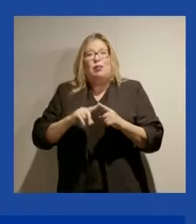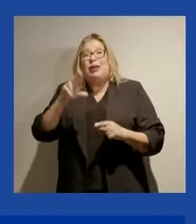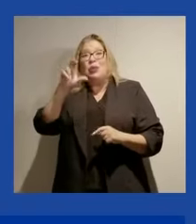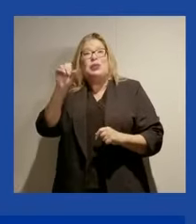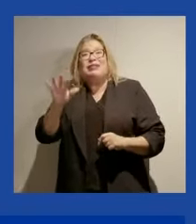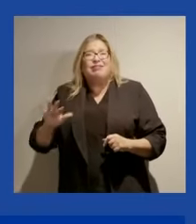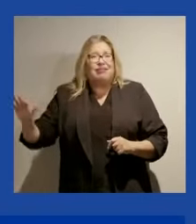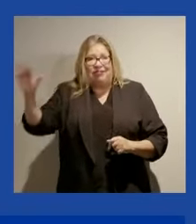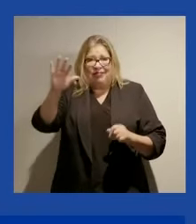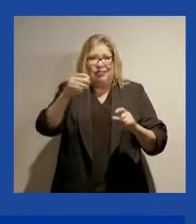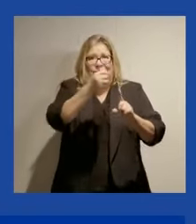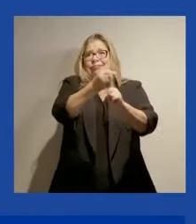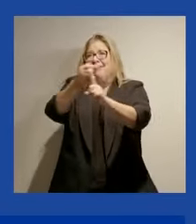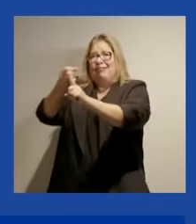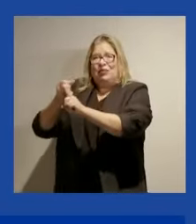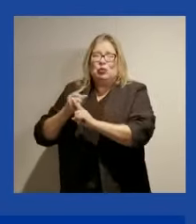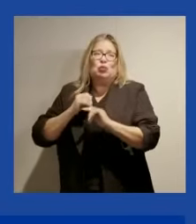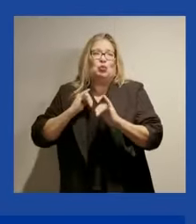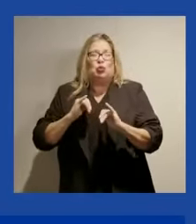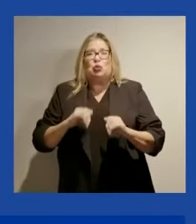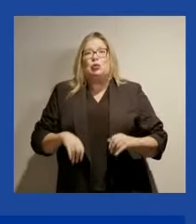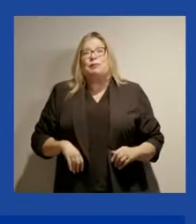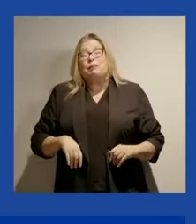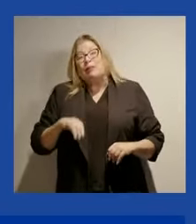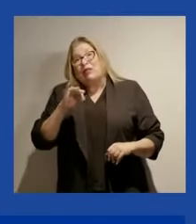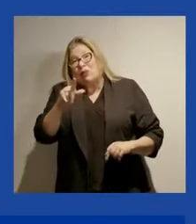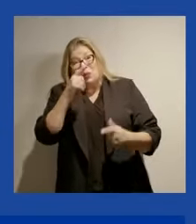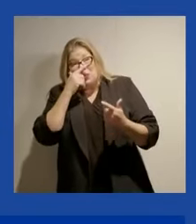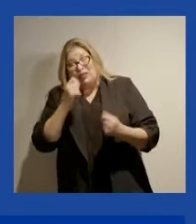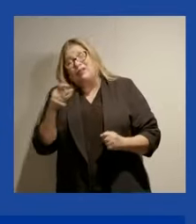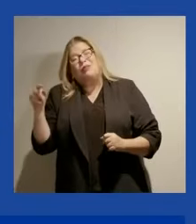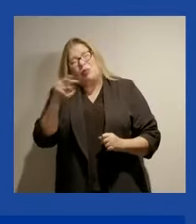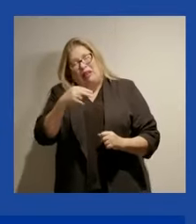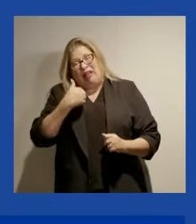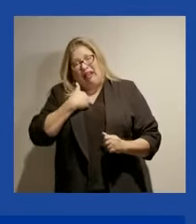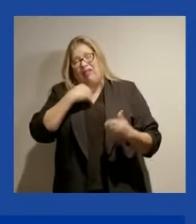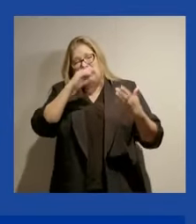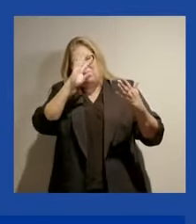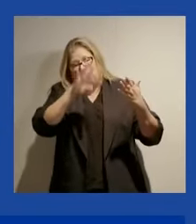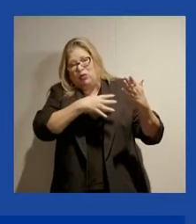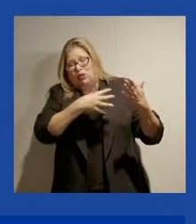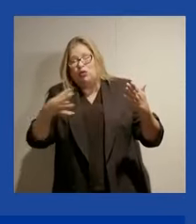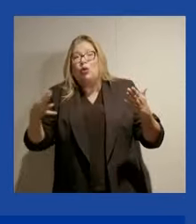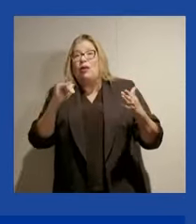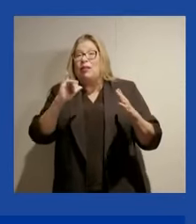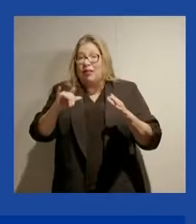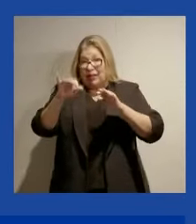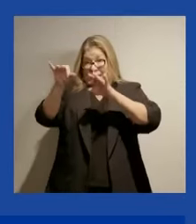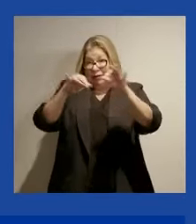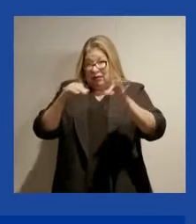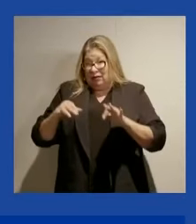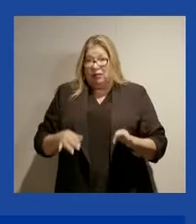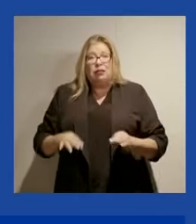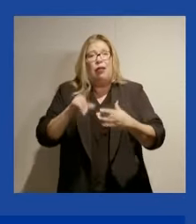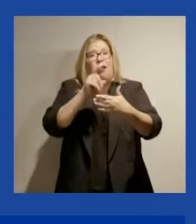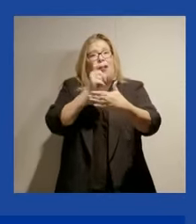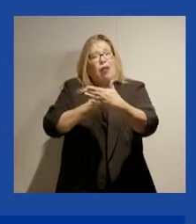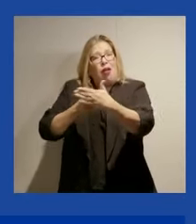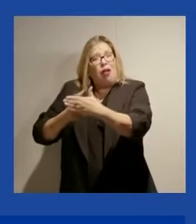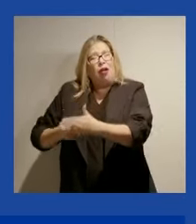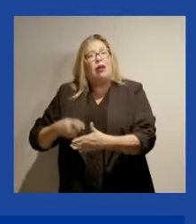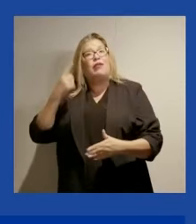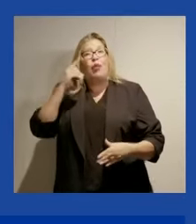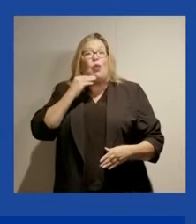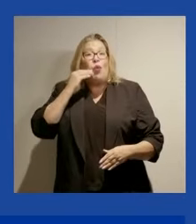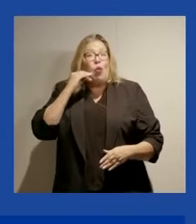interested, you may want to ask me. You can take a look at the cost of homeowner insurance nationally and in places like Florida and elsewhere.